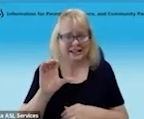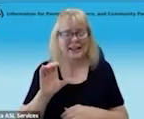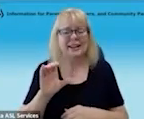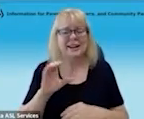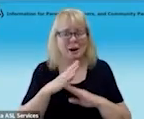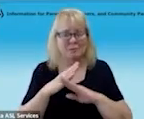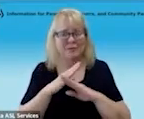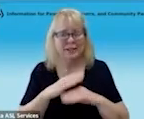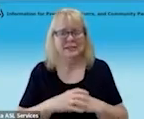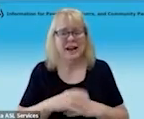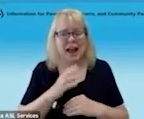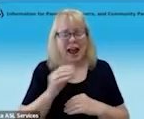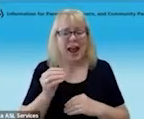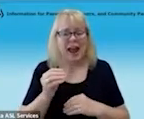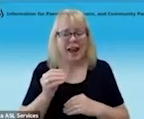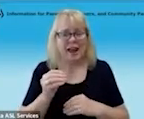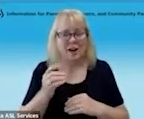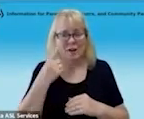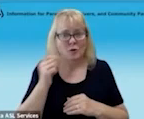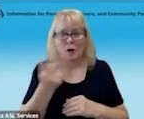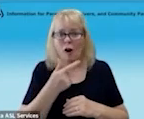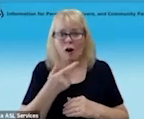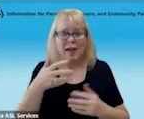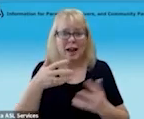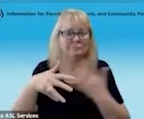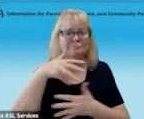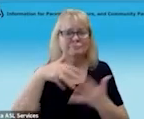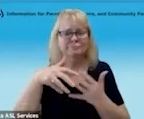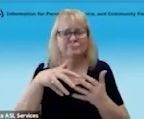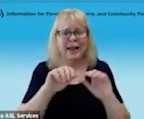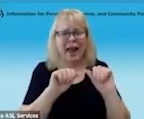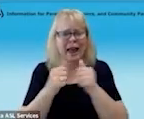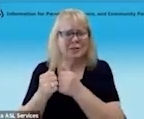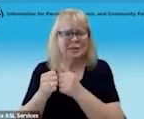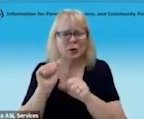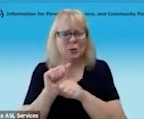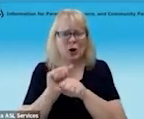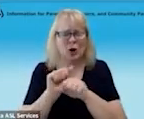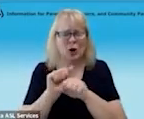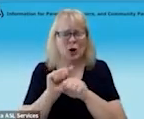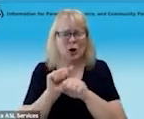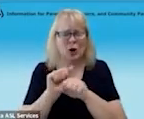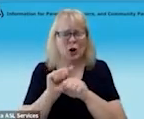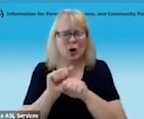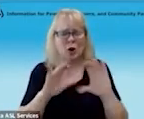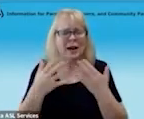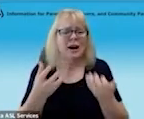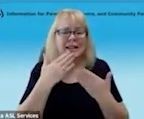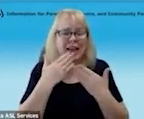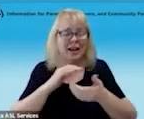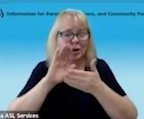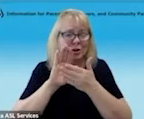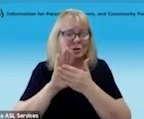and congratulate all of our speakers for the essential work they're doing and accomplishing